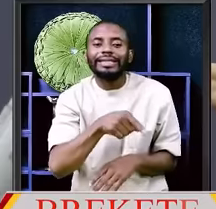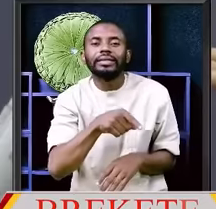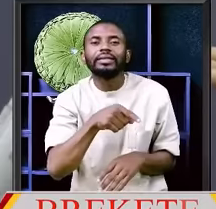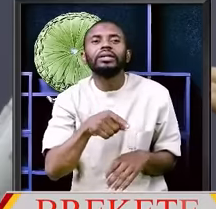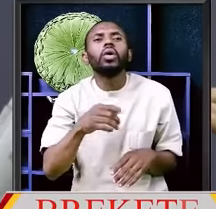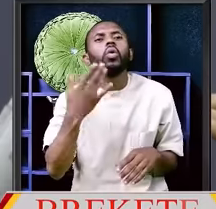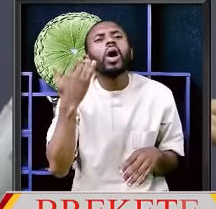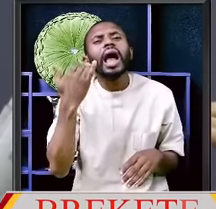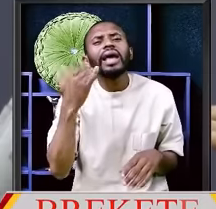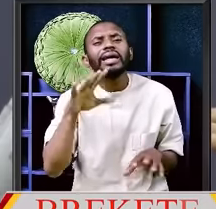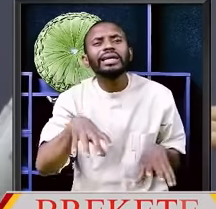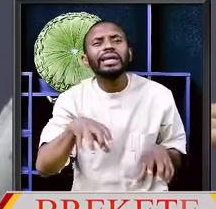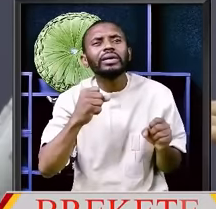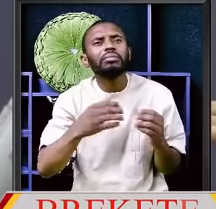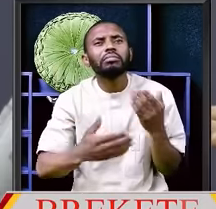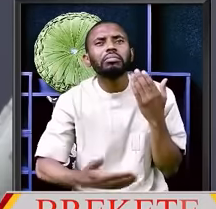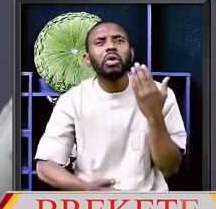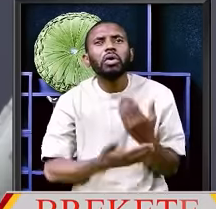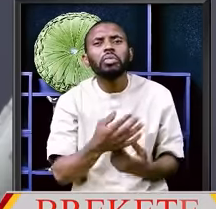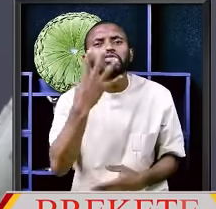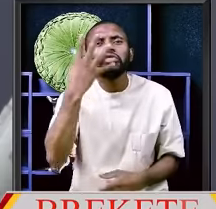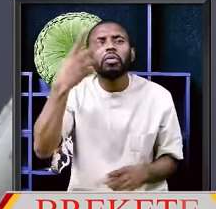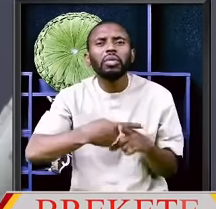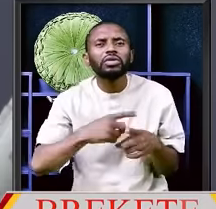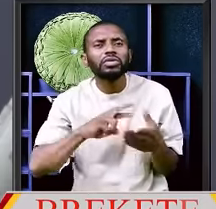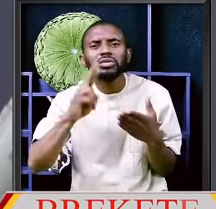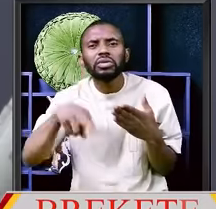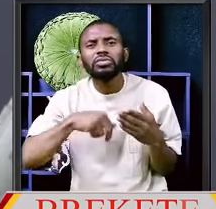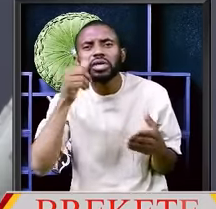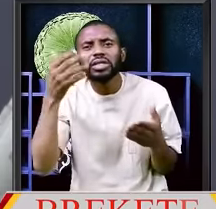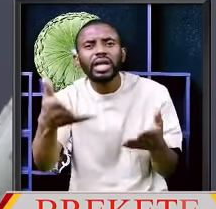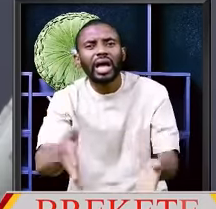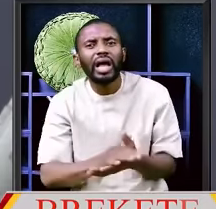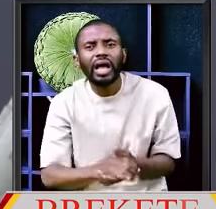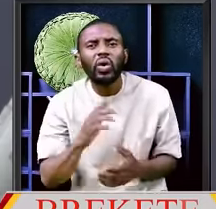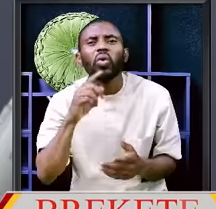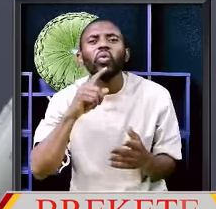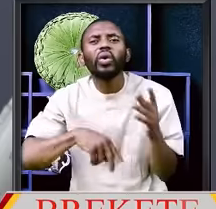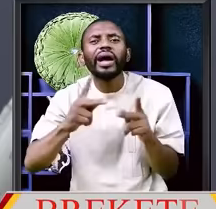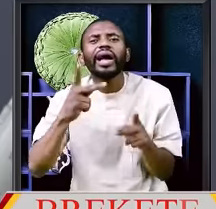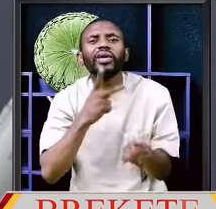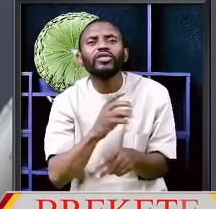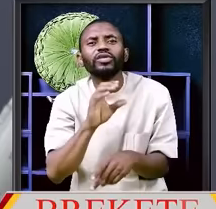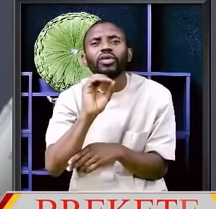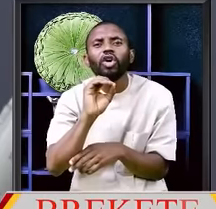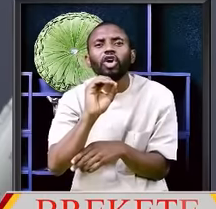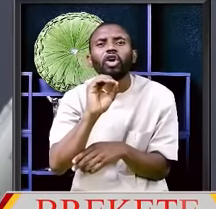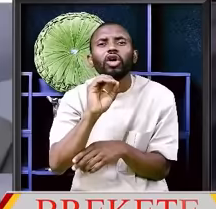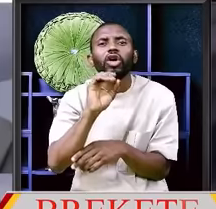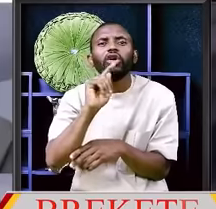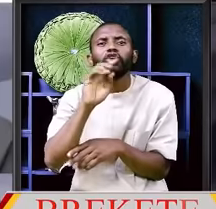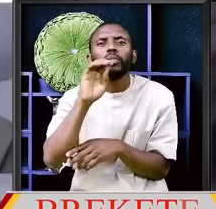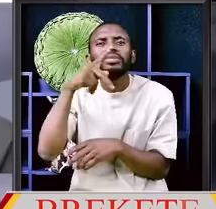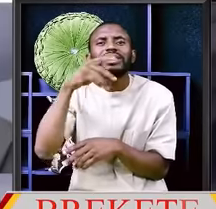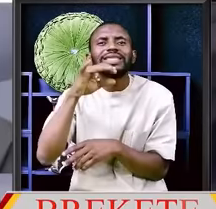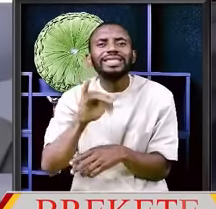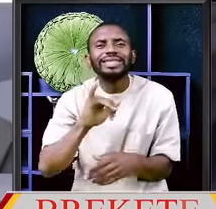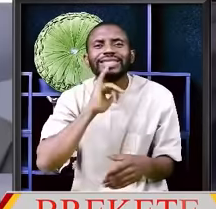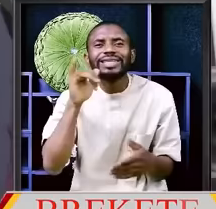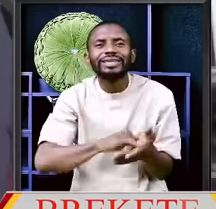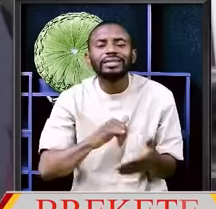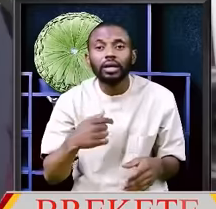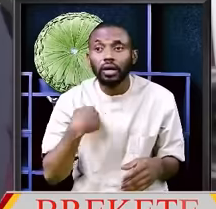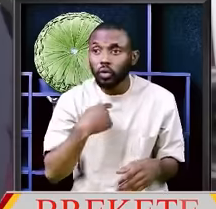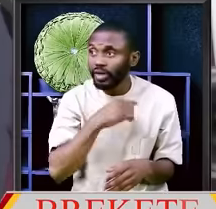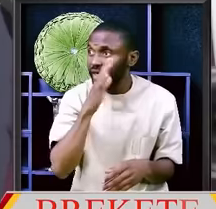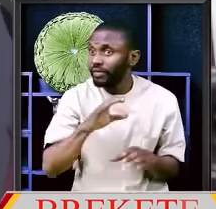almost 4 months, I'll be 4 months plus, result never come out. Which kind of autopsy be that? We never do autopsy for this